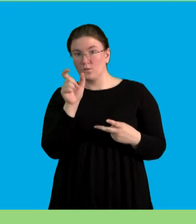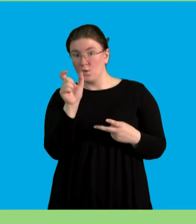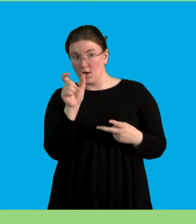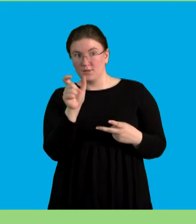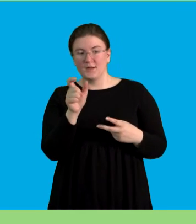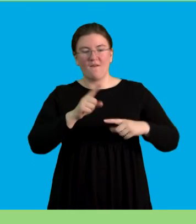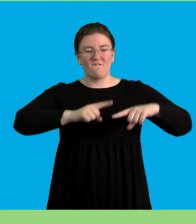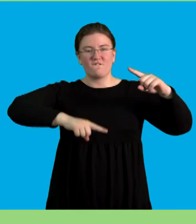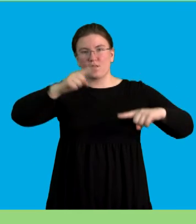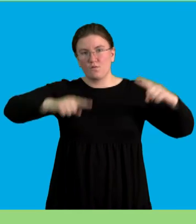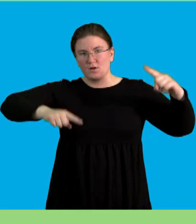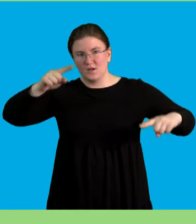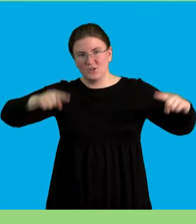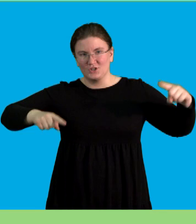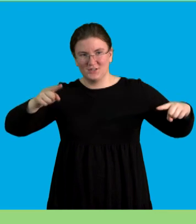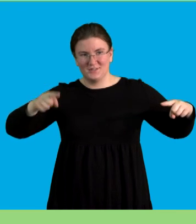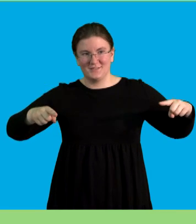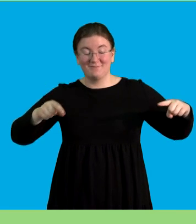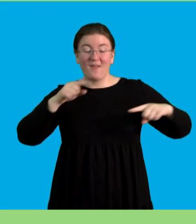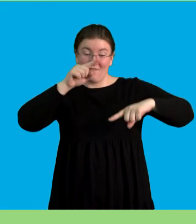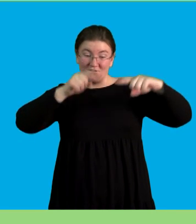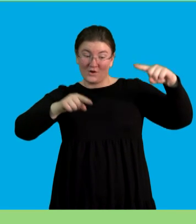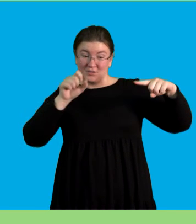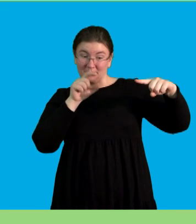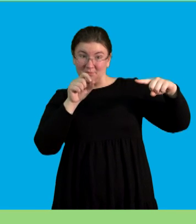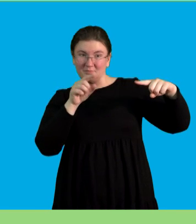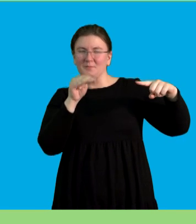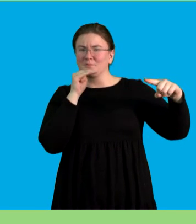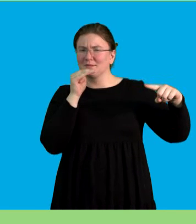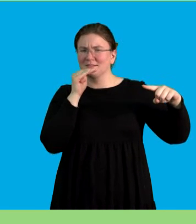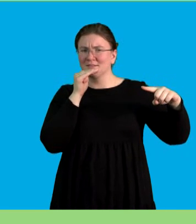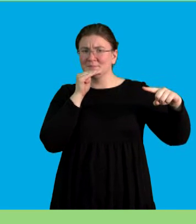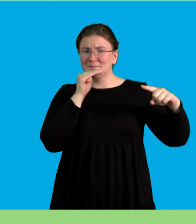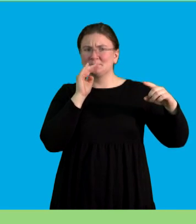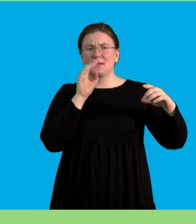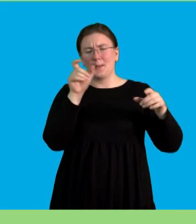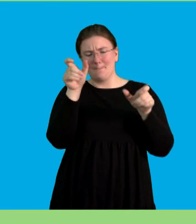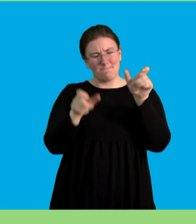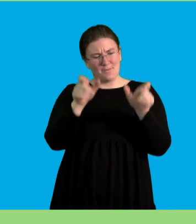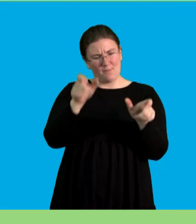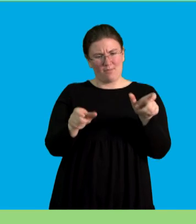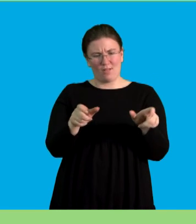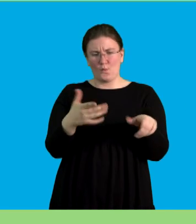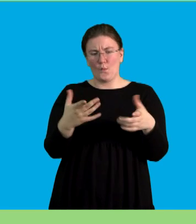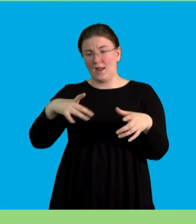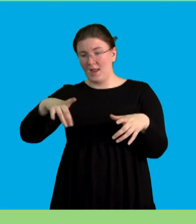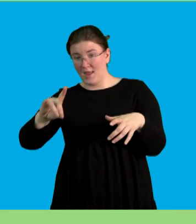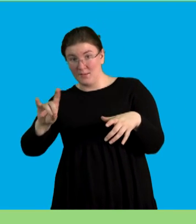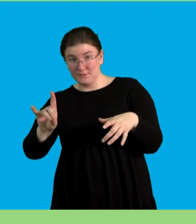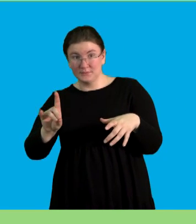see the word variations. These are differences between individuals in